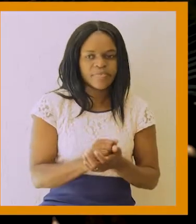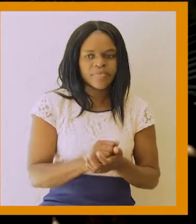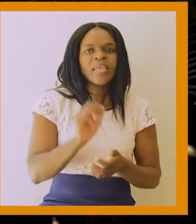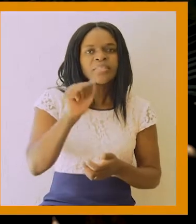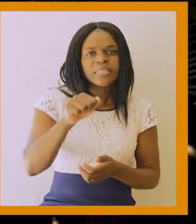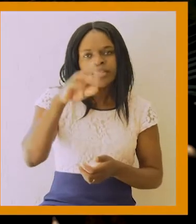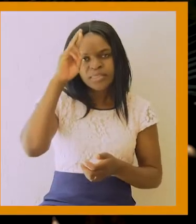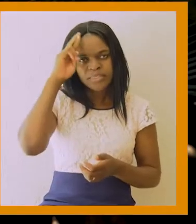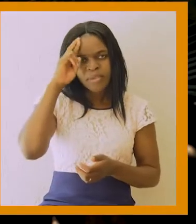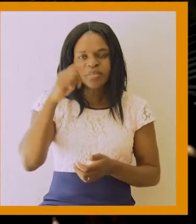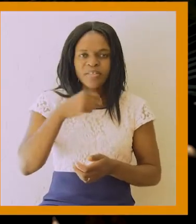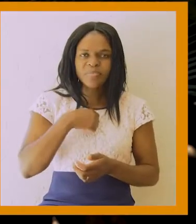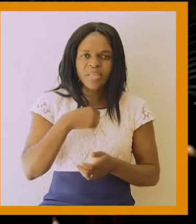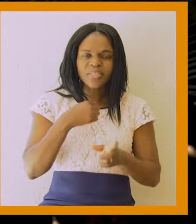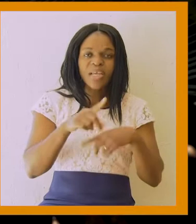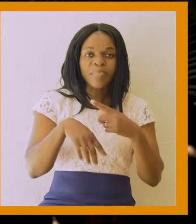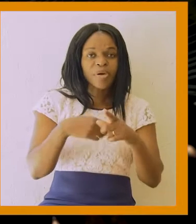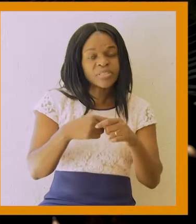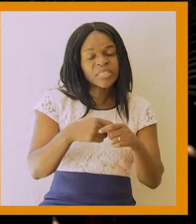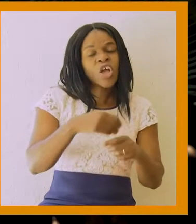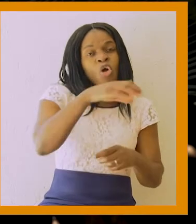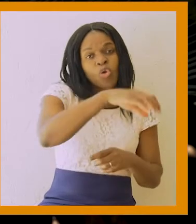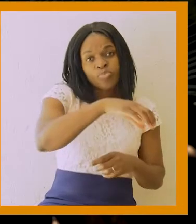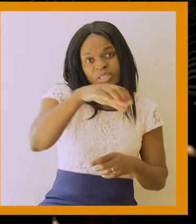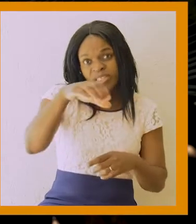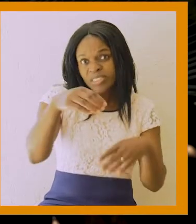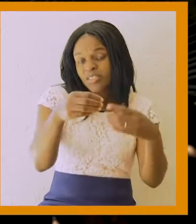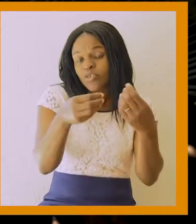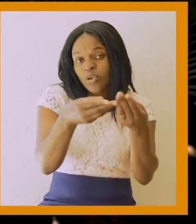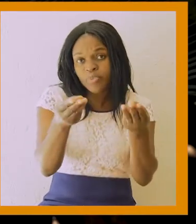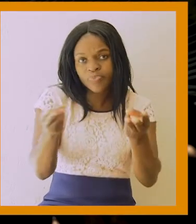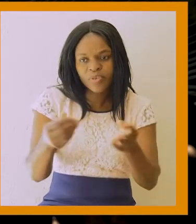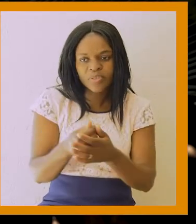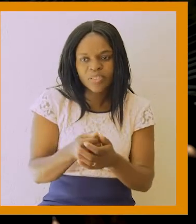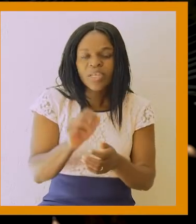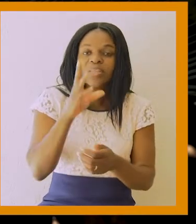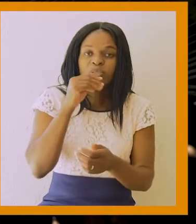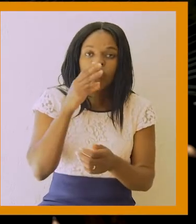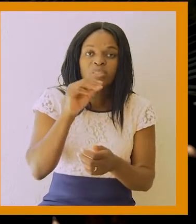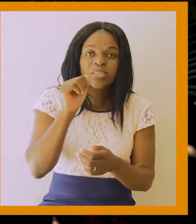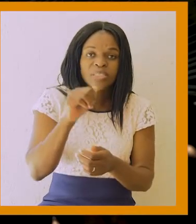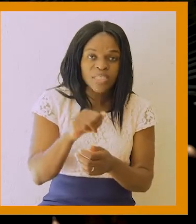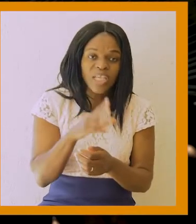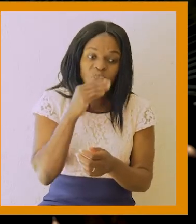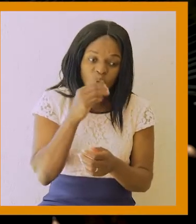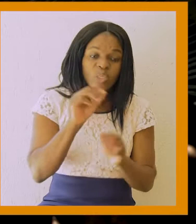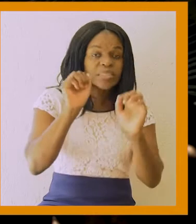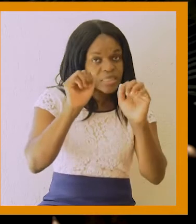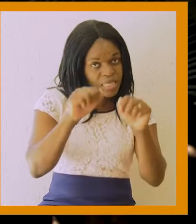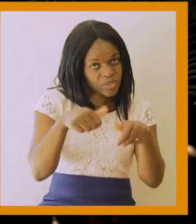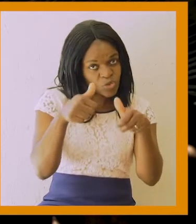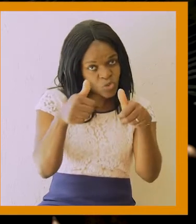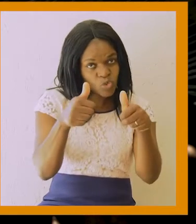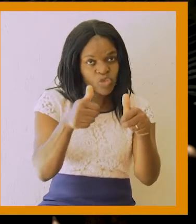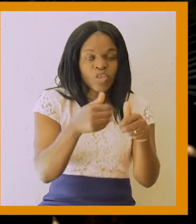me of a certain community which was saying, you are talking about children's rights. Do you even know, this was an elderly